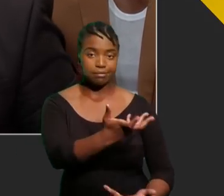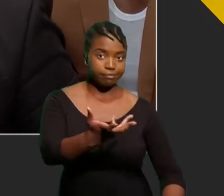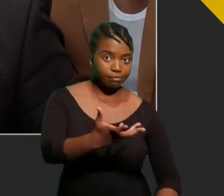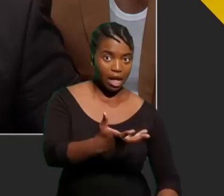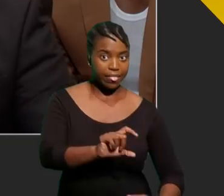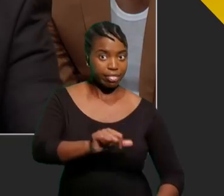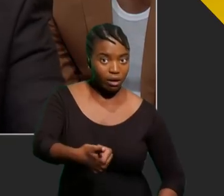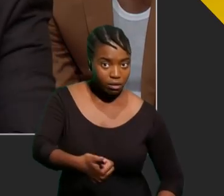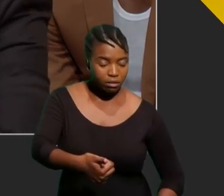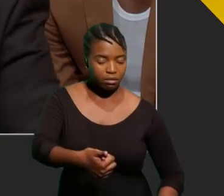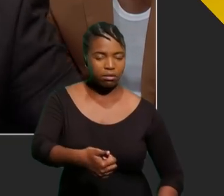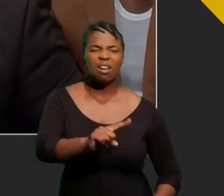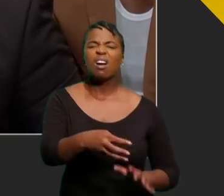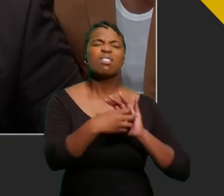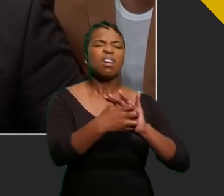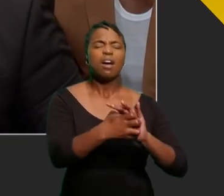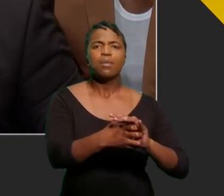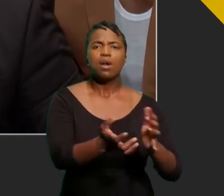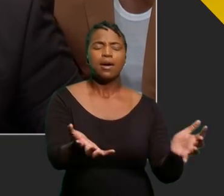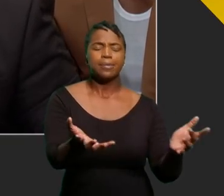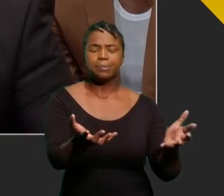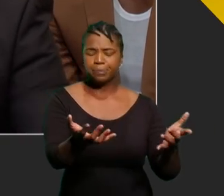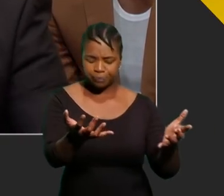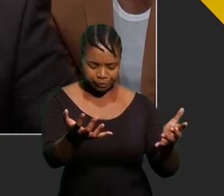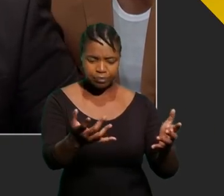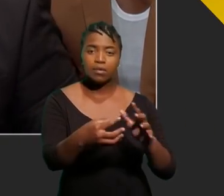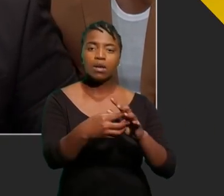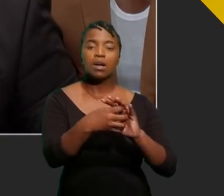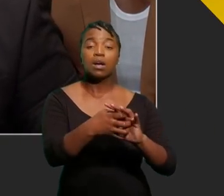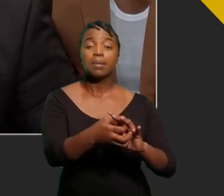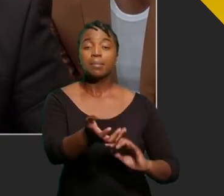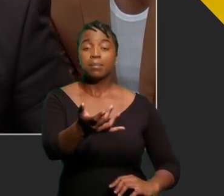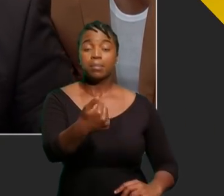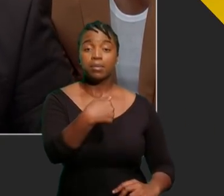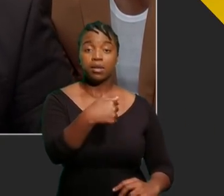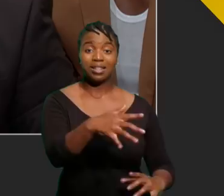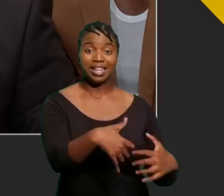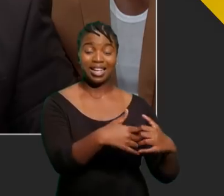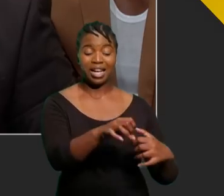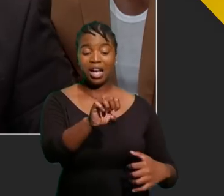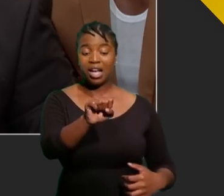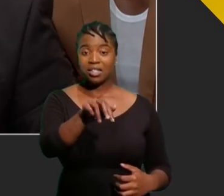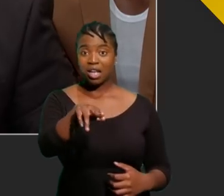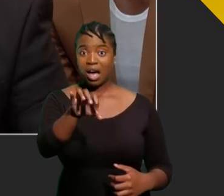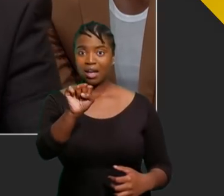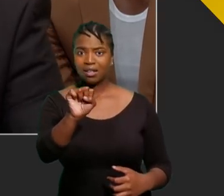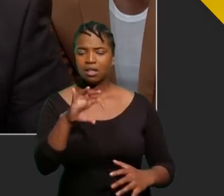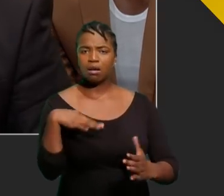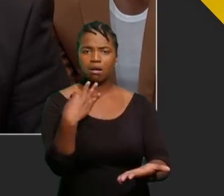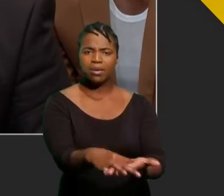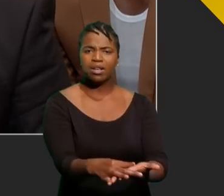system. And just to give you an example, for example, the commission into SARS, the recommendation there